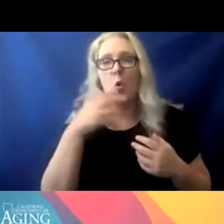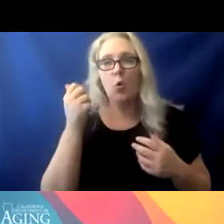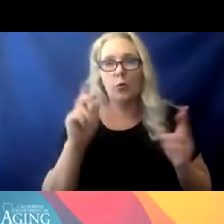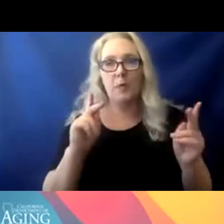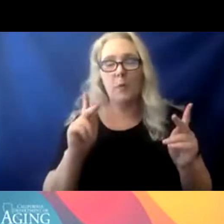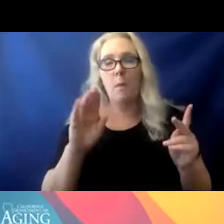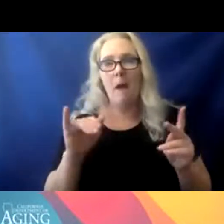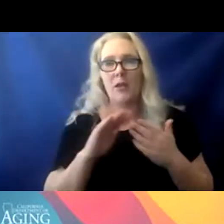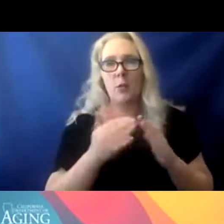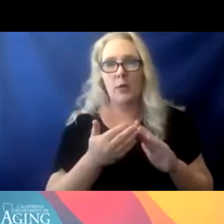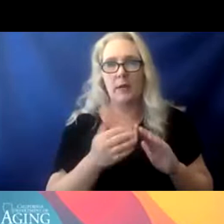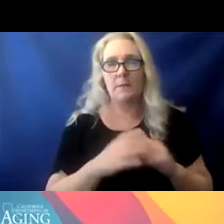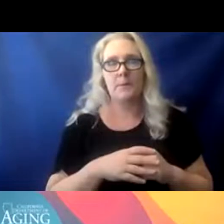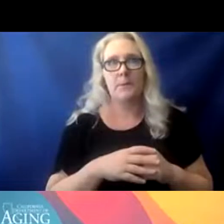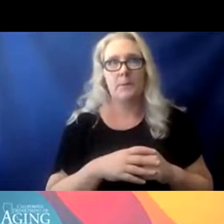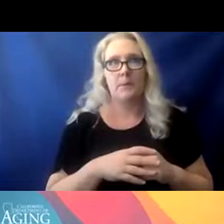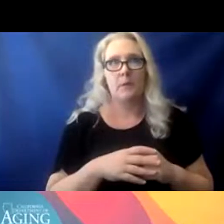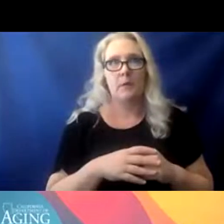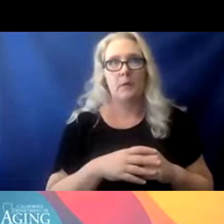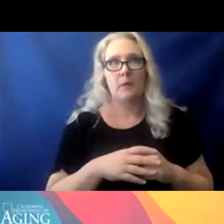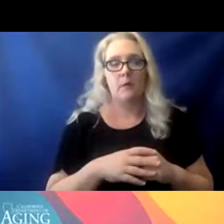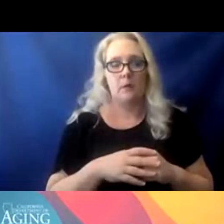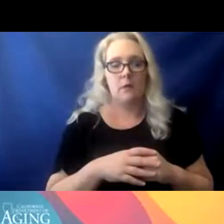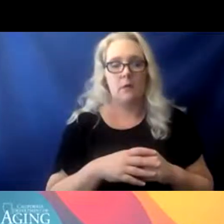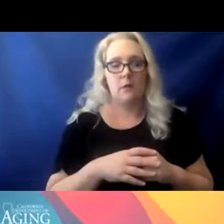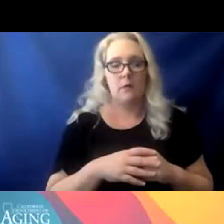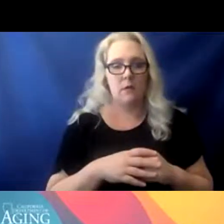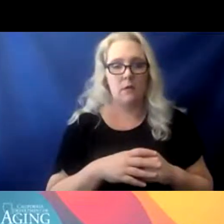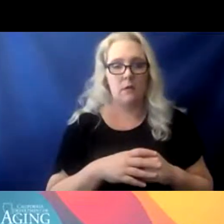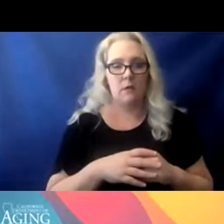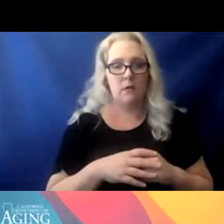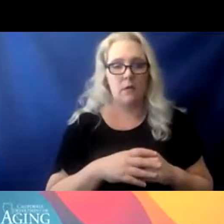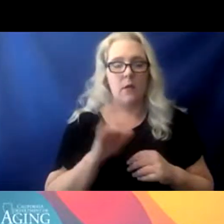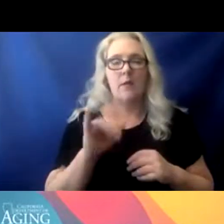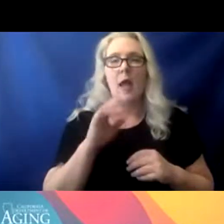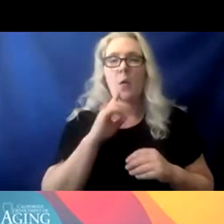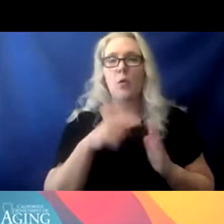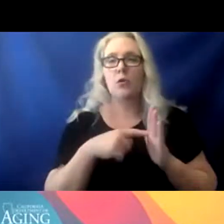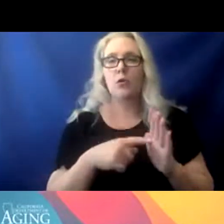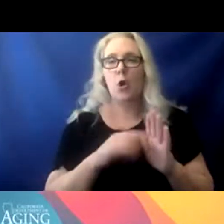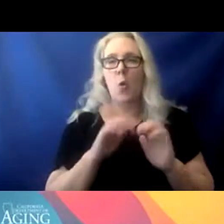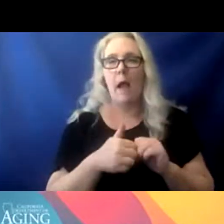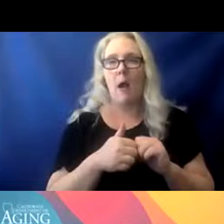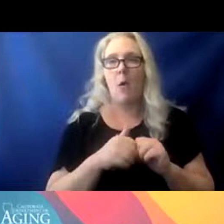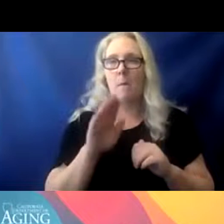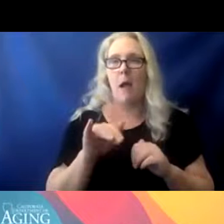community. And so what this visualization allows us to do is show how by